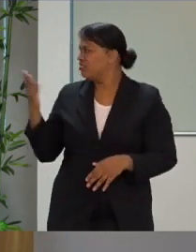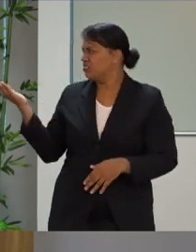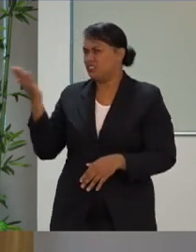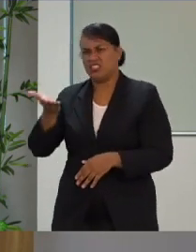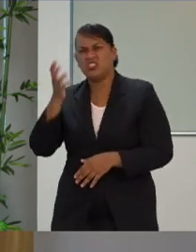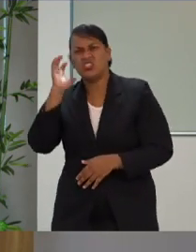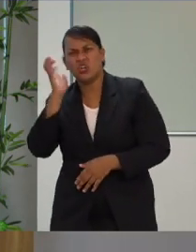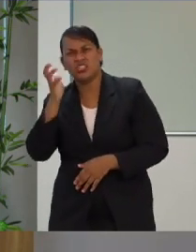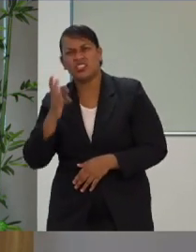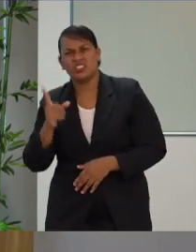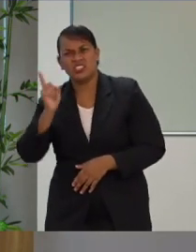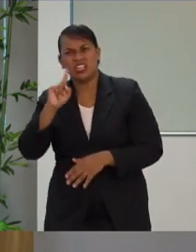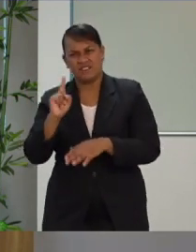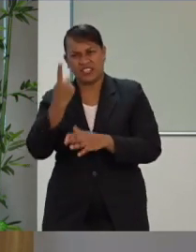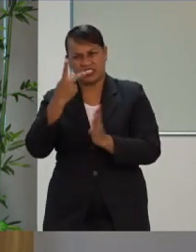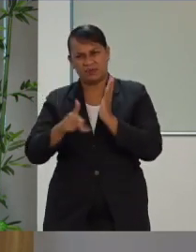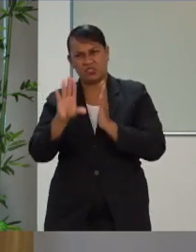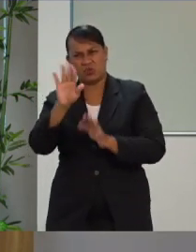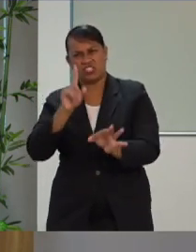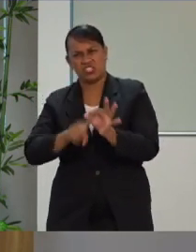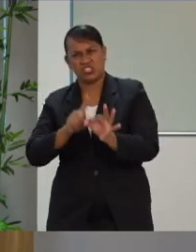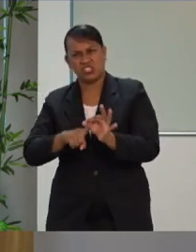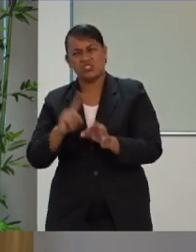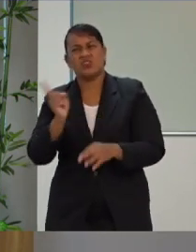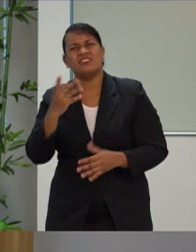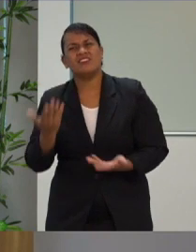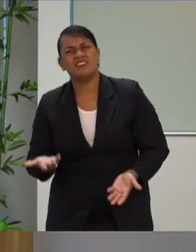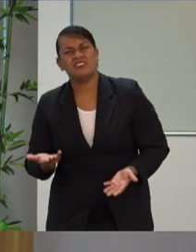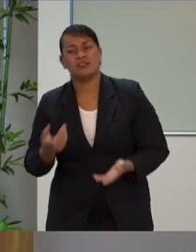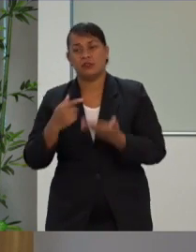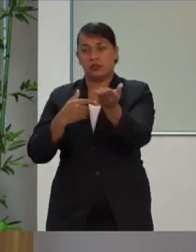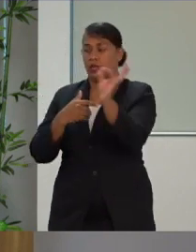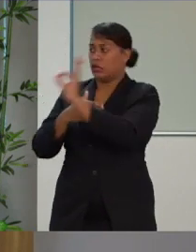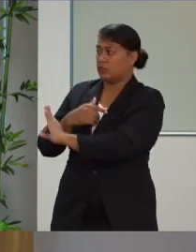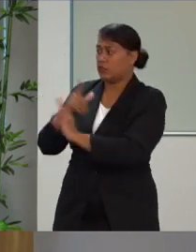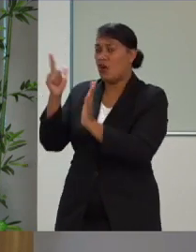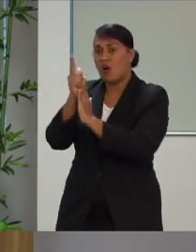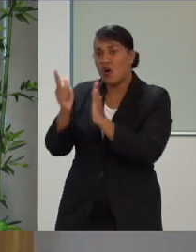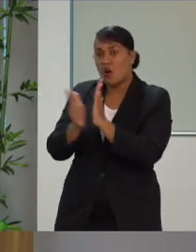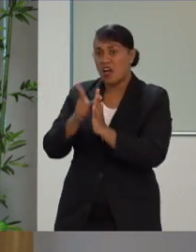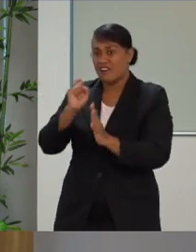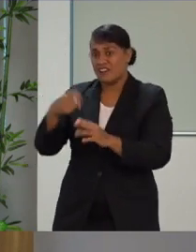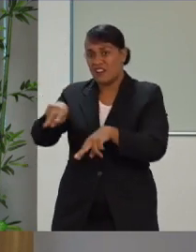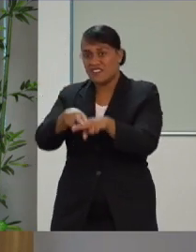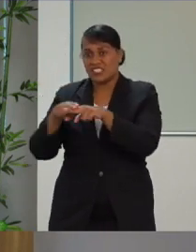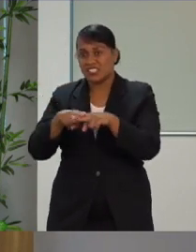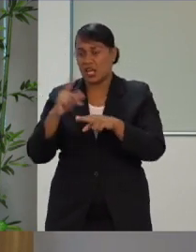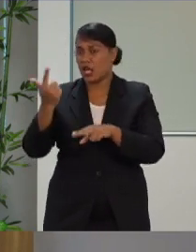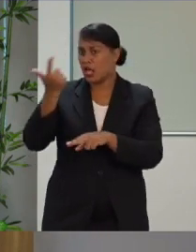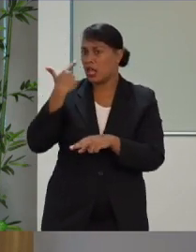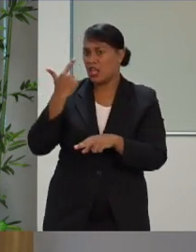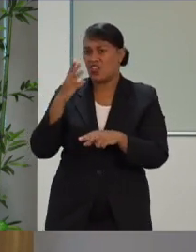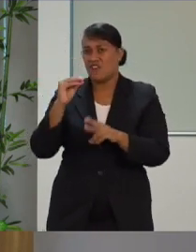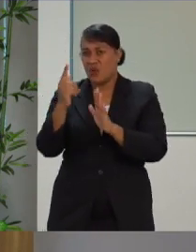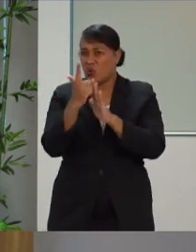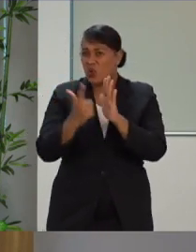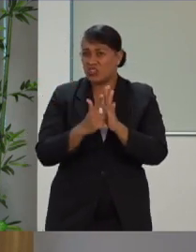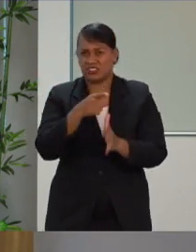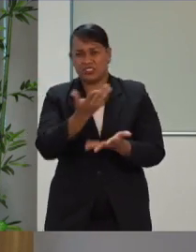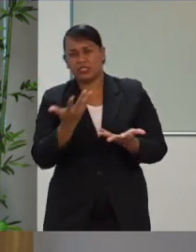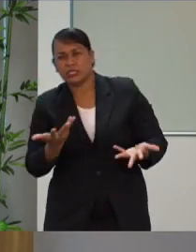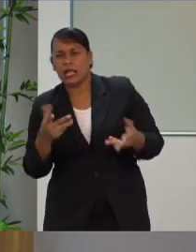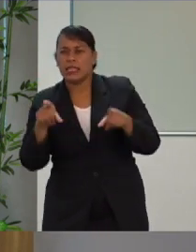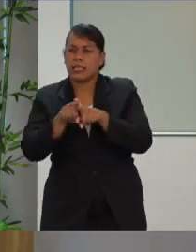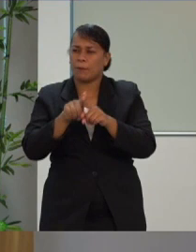there's some talks among the legal fraternity that Fiji may be lacking laws for, say, placing lockdown,